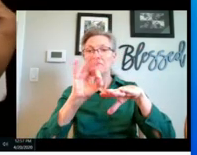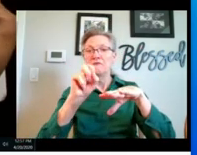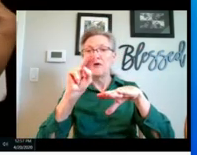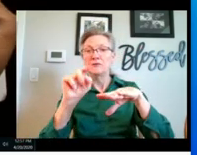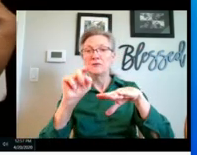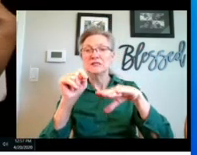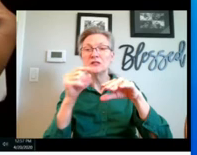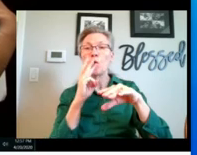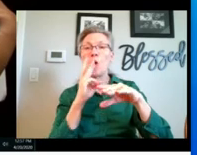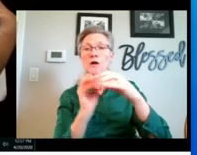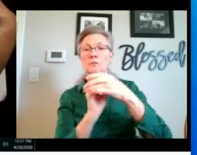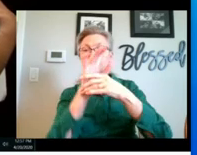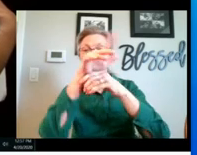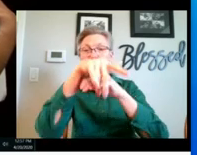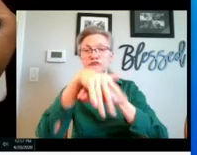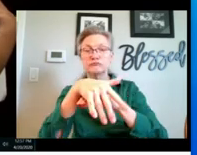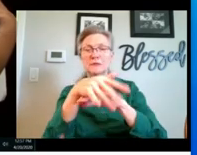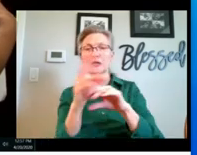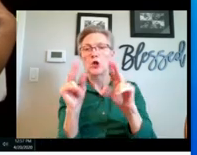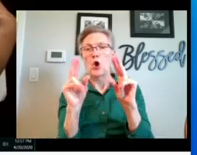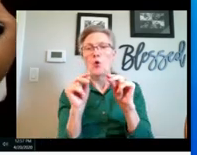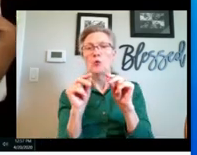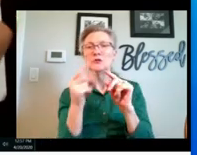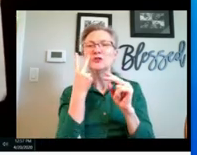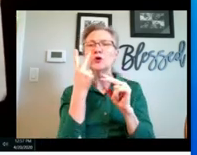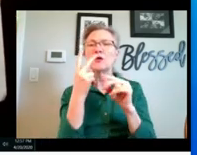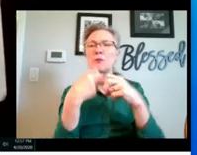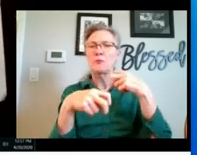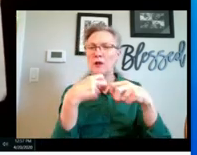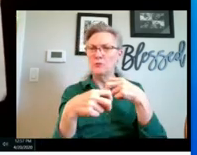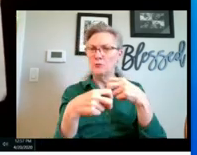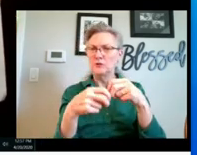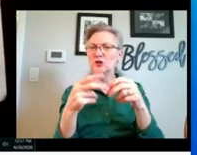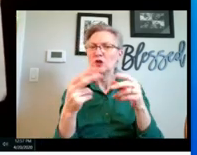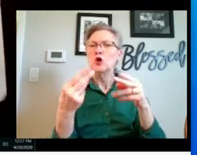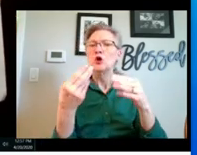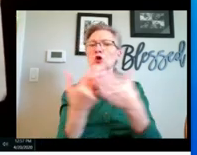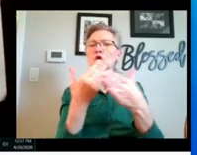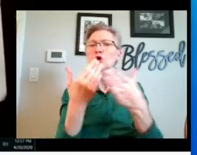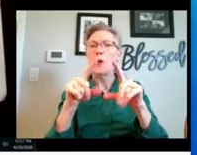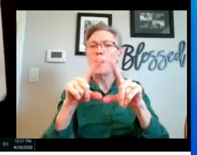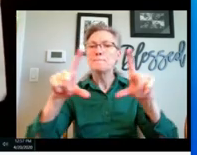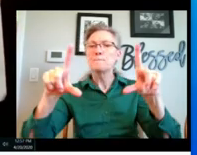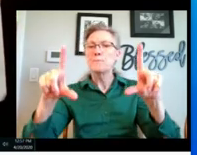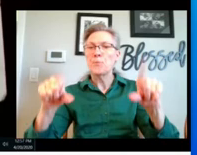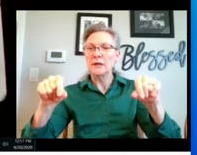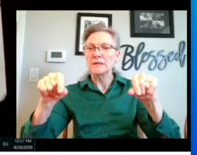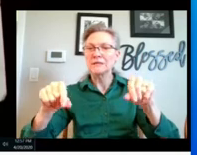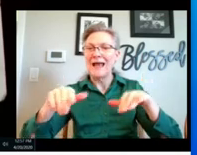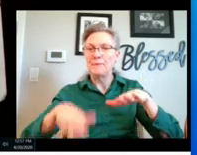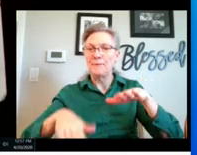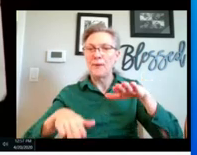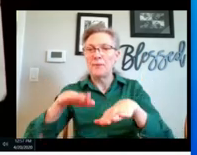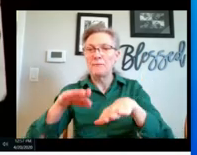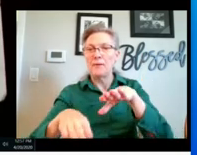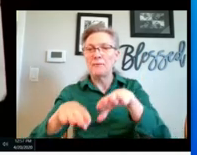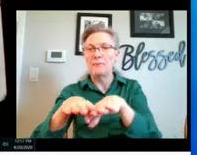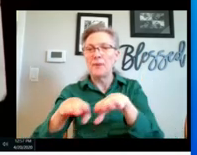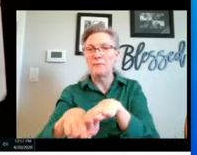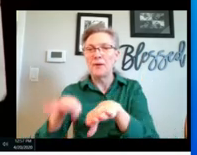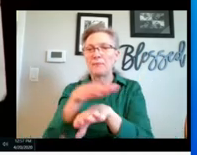But let's just look at our problem to make sure we're on the right track, right? We're laying a new brick patio. There is no brick where that fountain's going to be. So where that fountain is, there's no